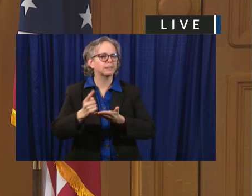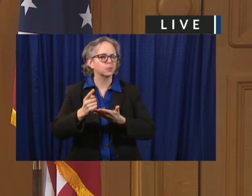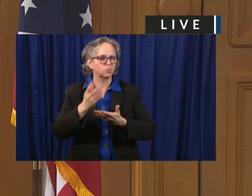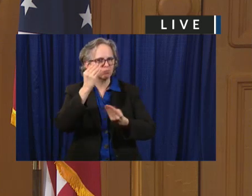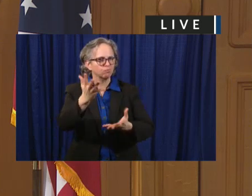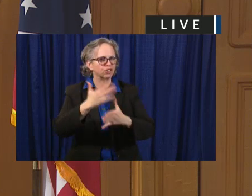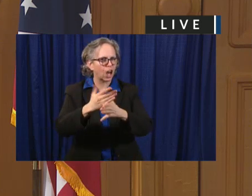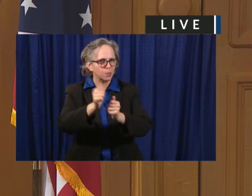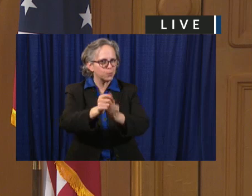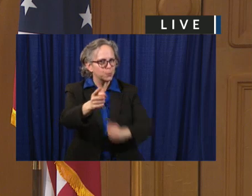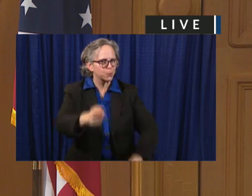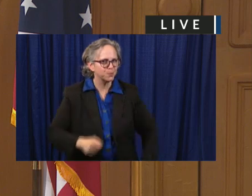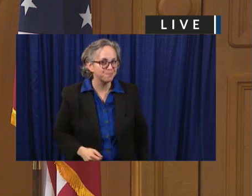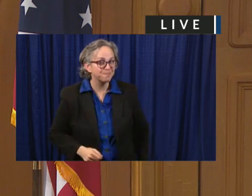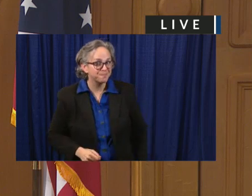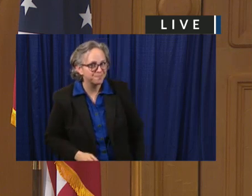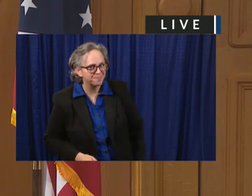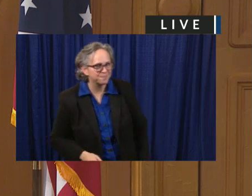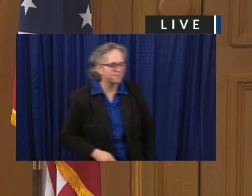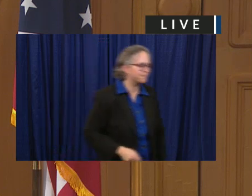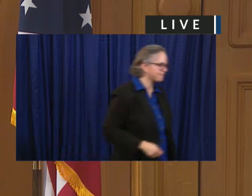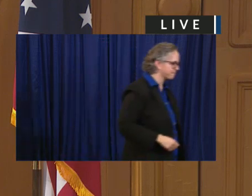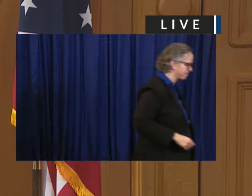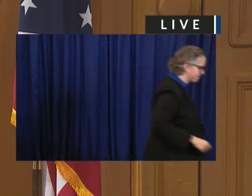you. Thank you.